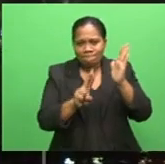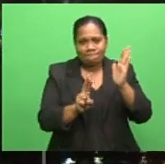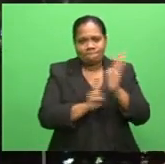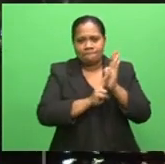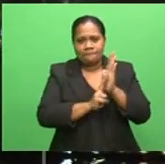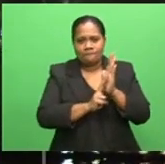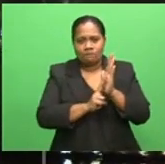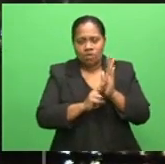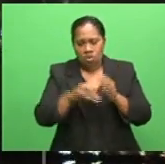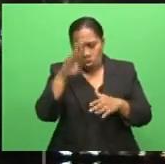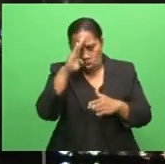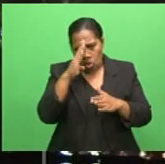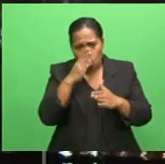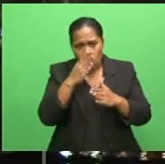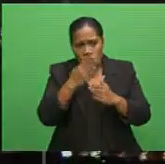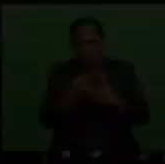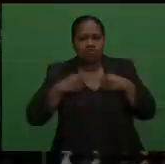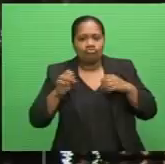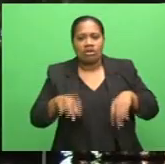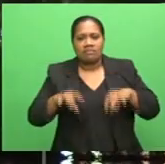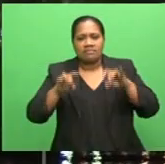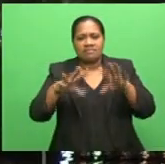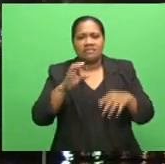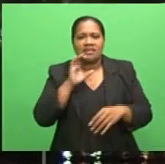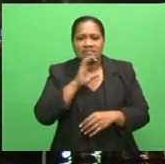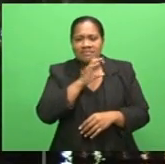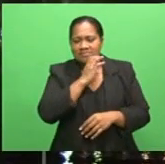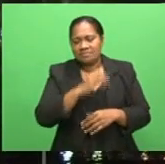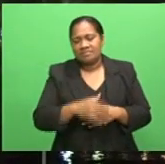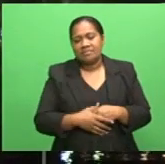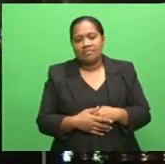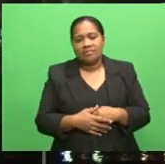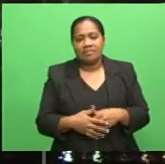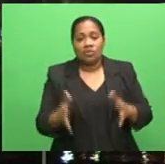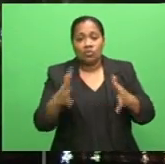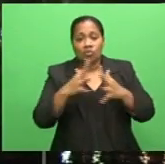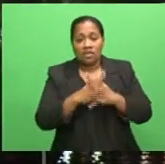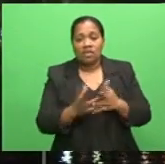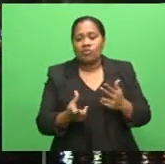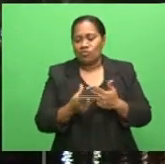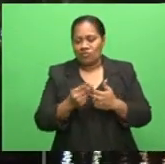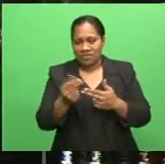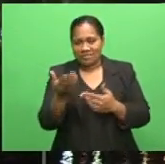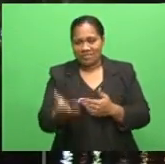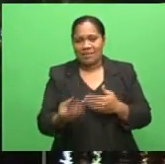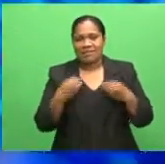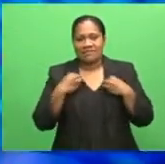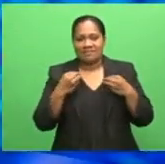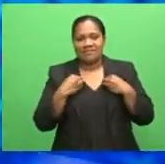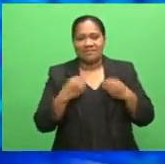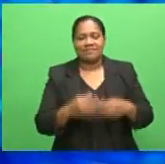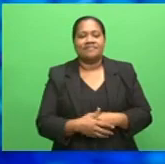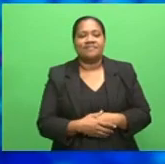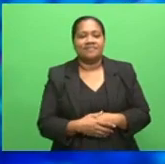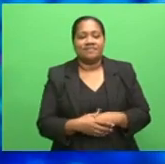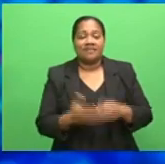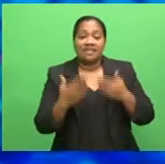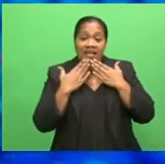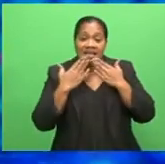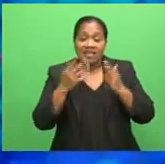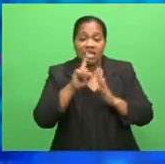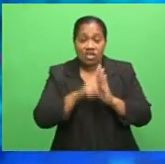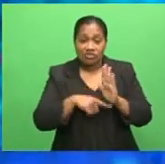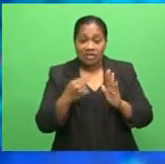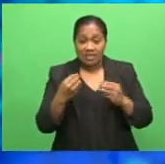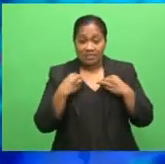Trans-Tasman bubble have been kicked down the road. And Whitney is here with the latest in business. Thanks, Jackie. In business